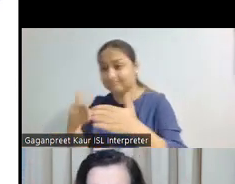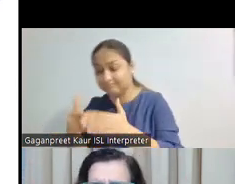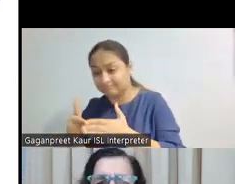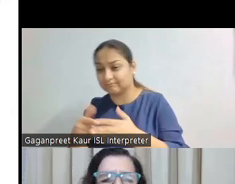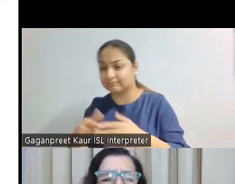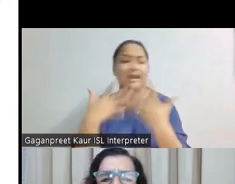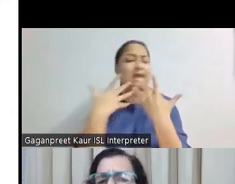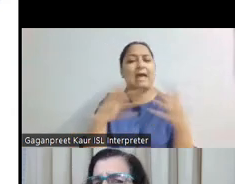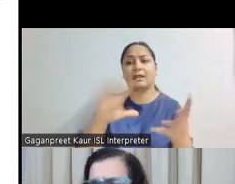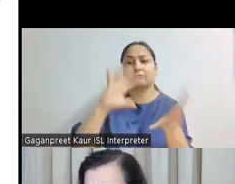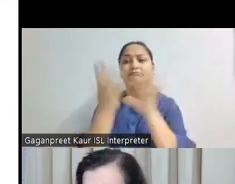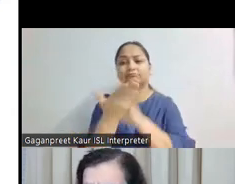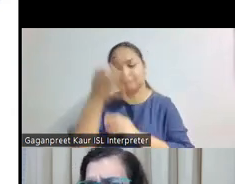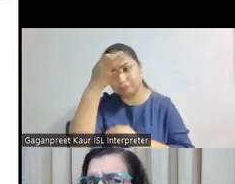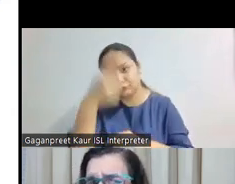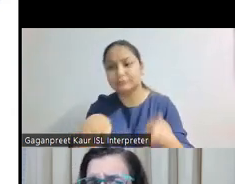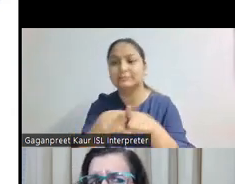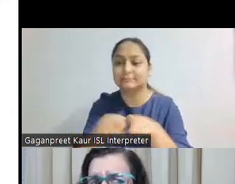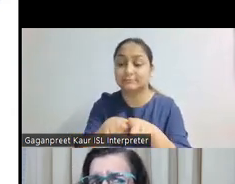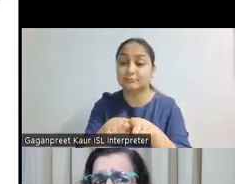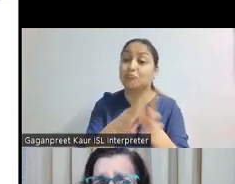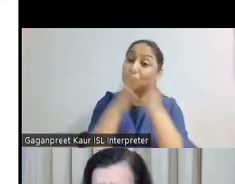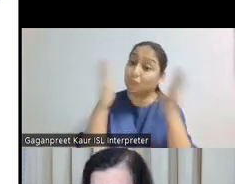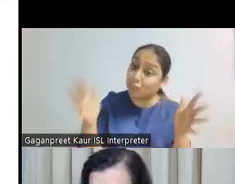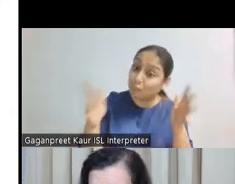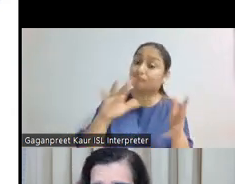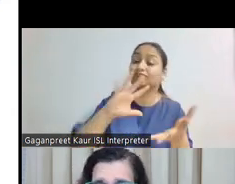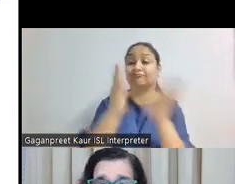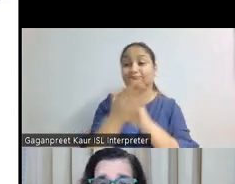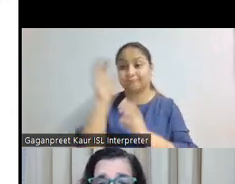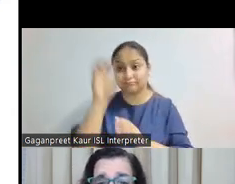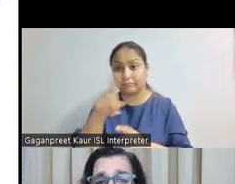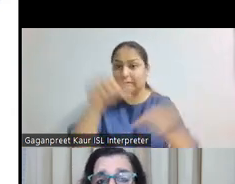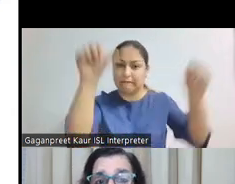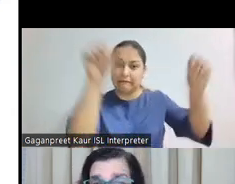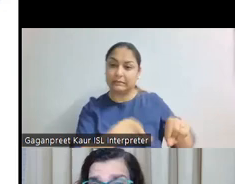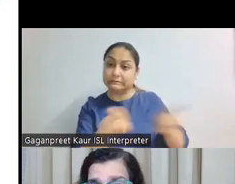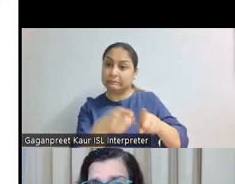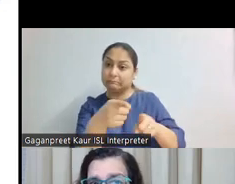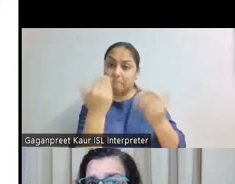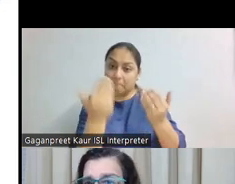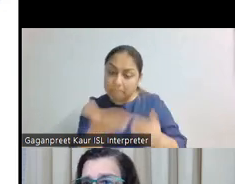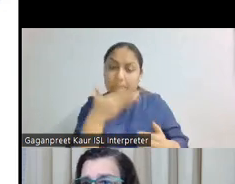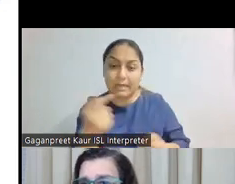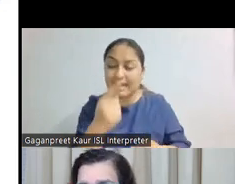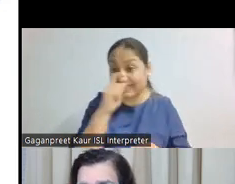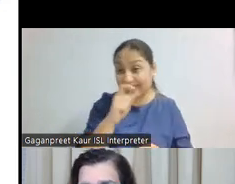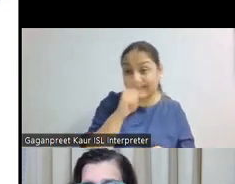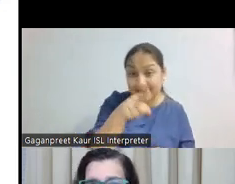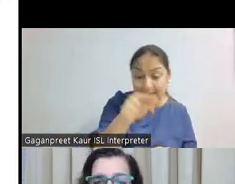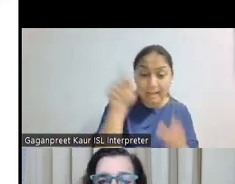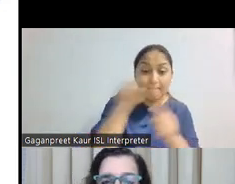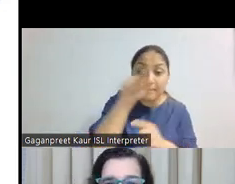country. And most countries will even be worse than Brazil. I'm pointing in blue the percentage of